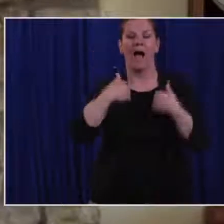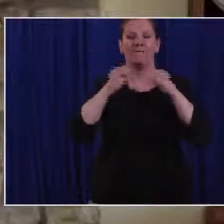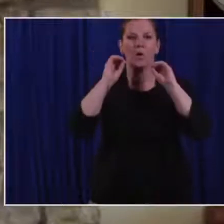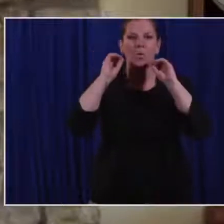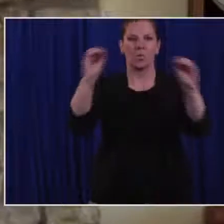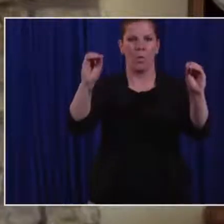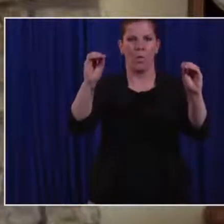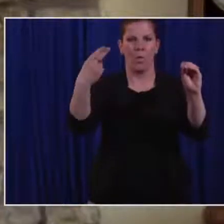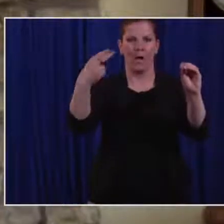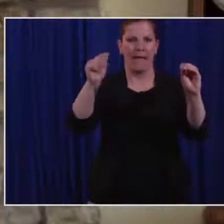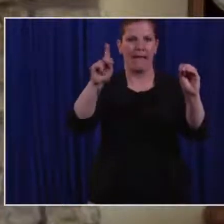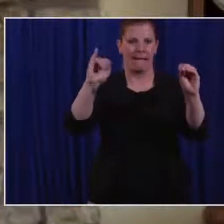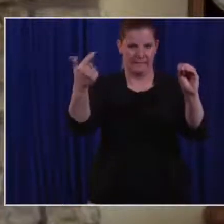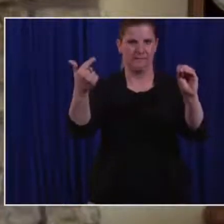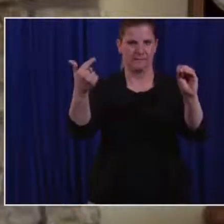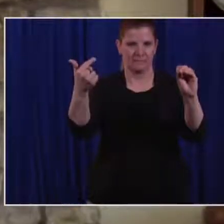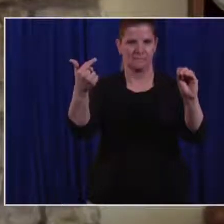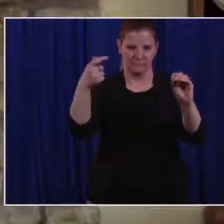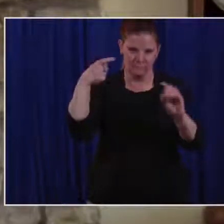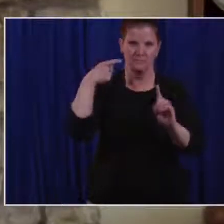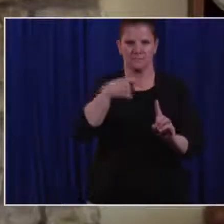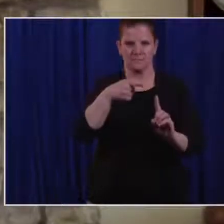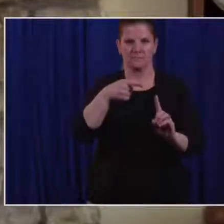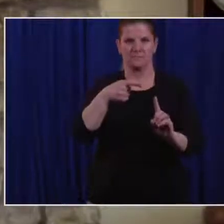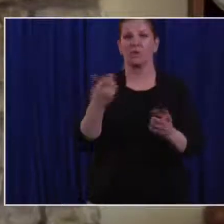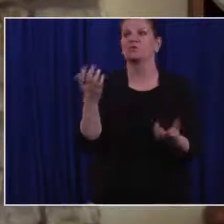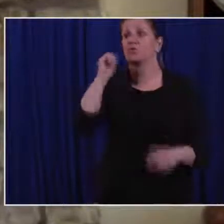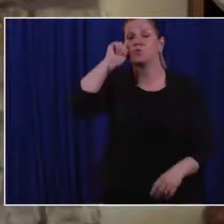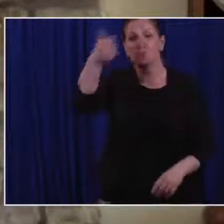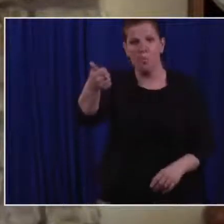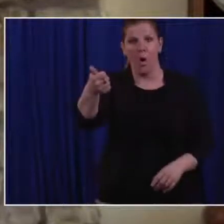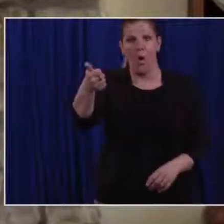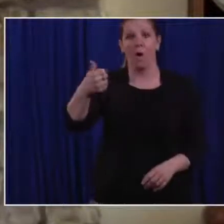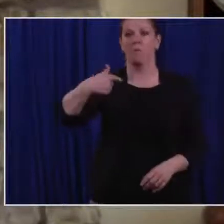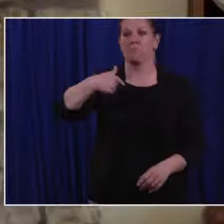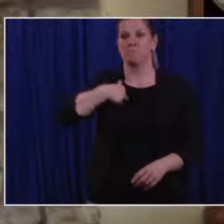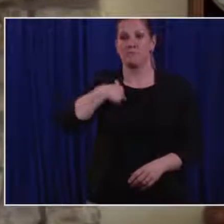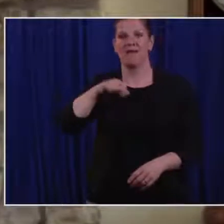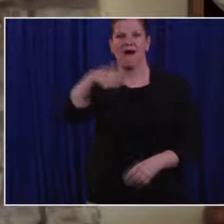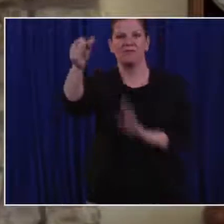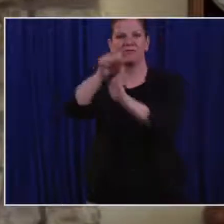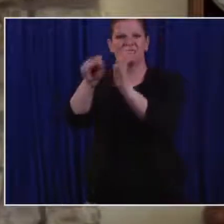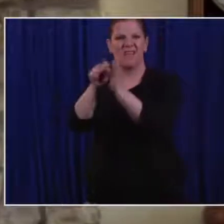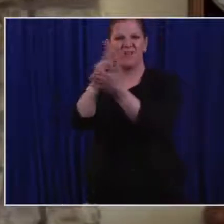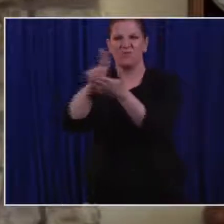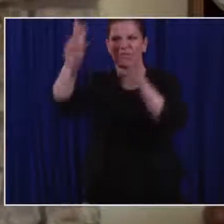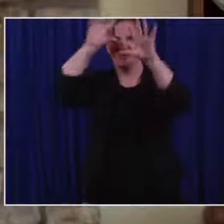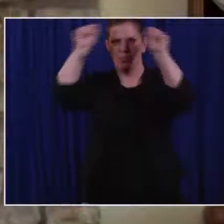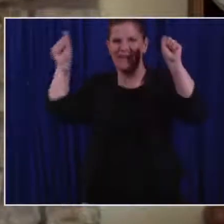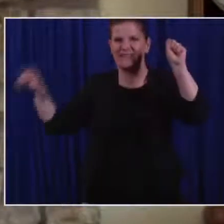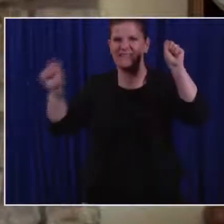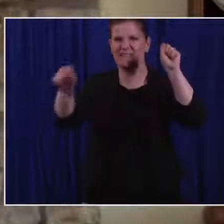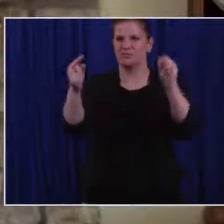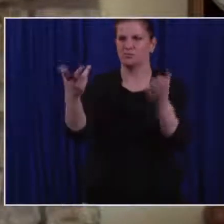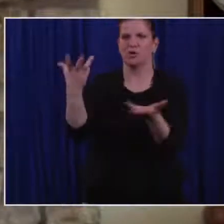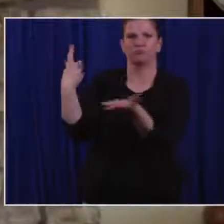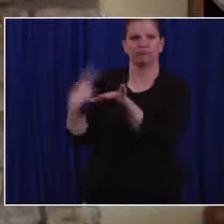talk with our state university presidents about this specific issue. Every state